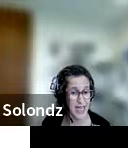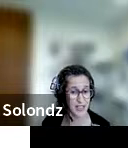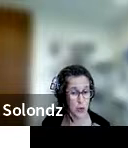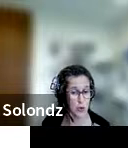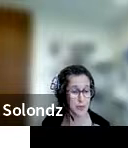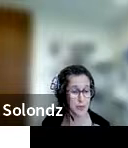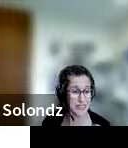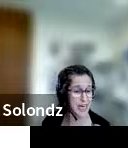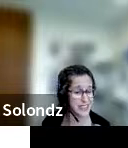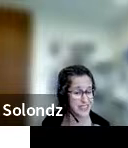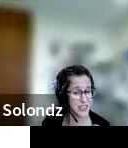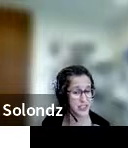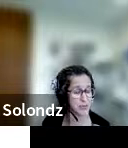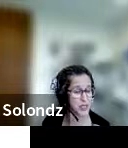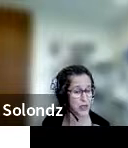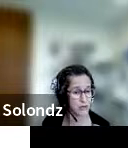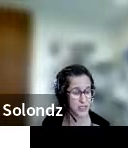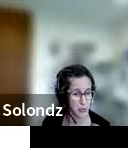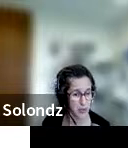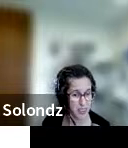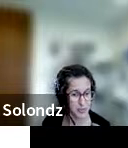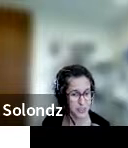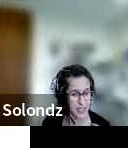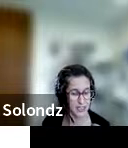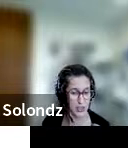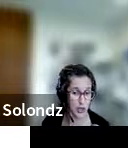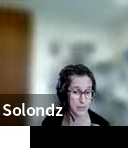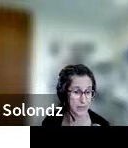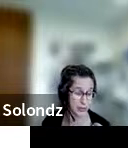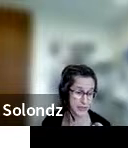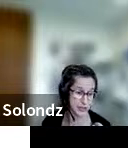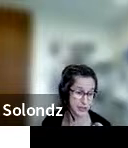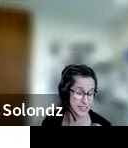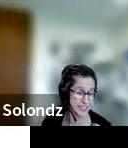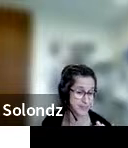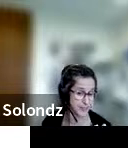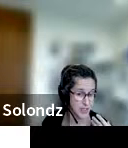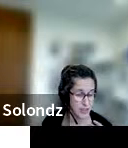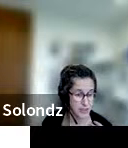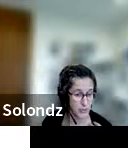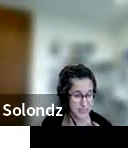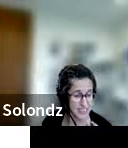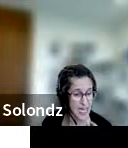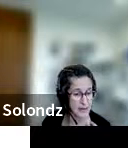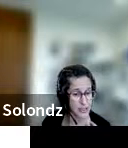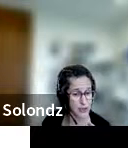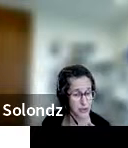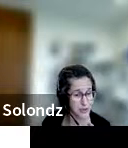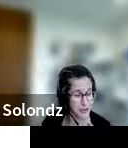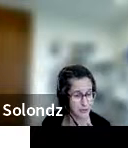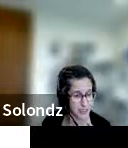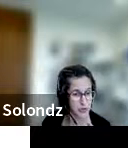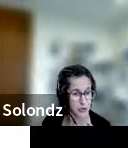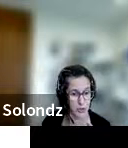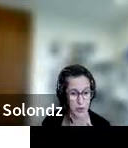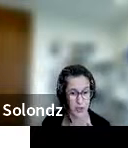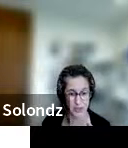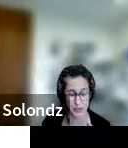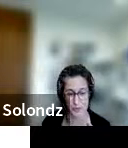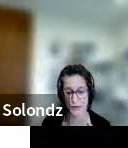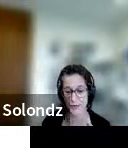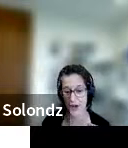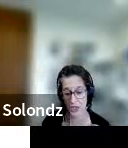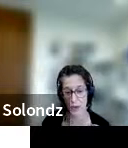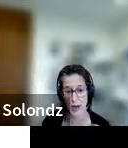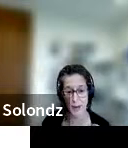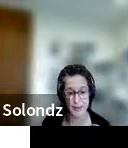57% had comorbid mental health conditions, but only 20% had current mental health services. So we did have our social work fellow do a